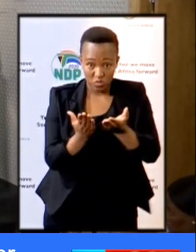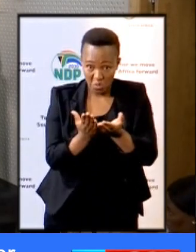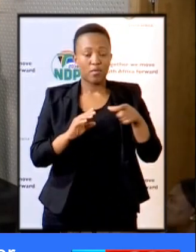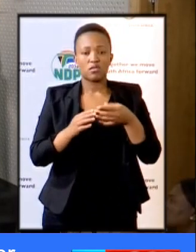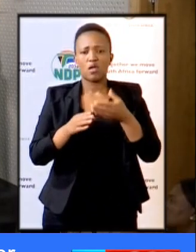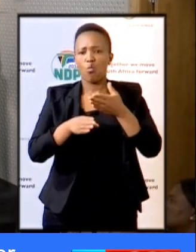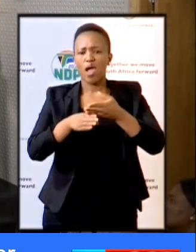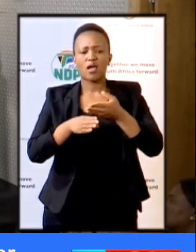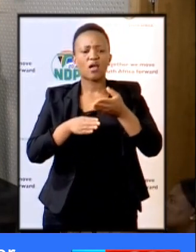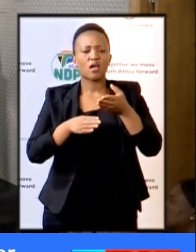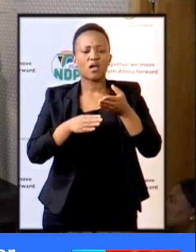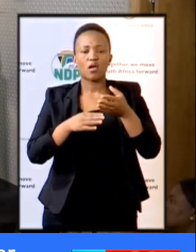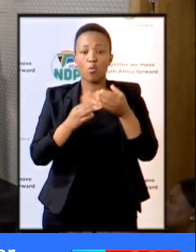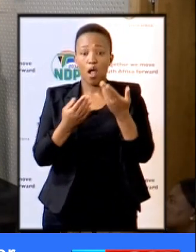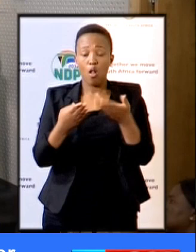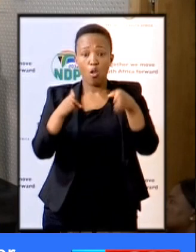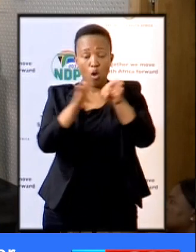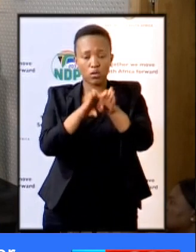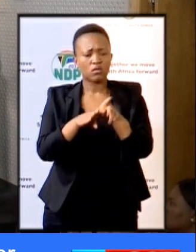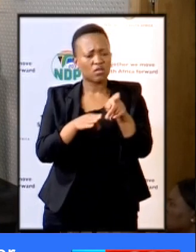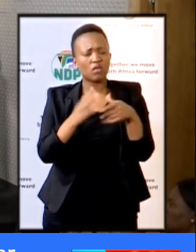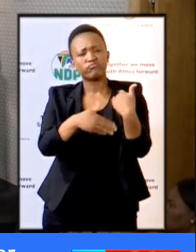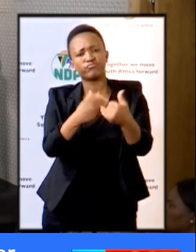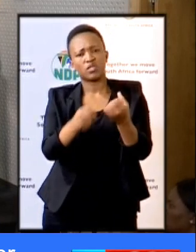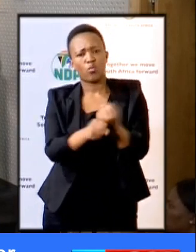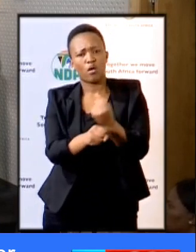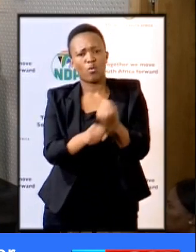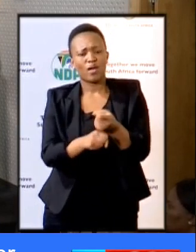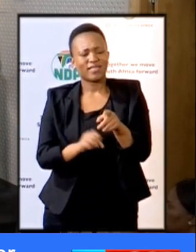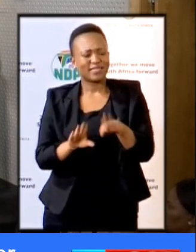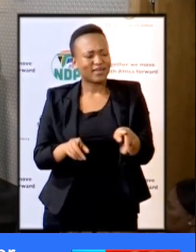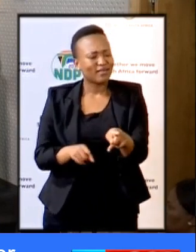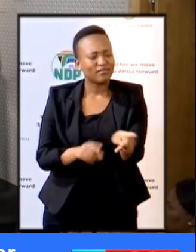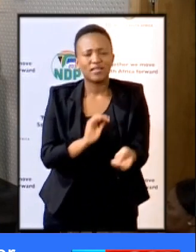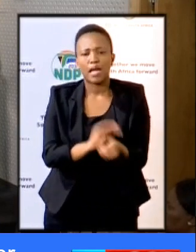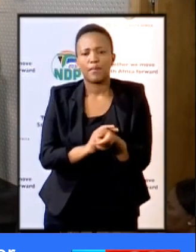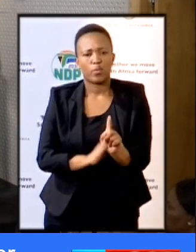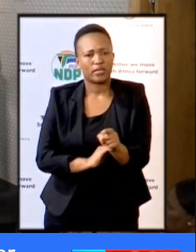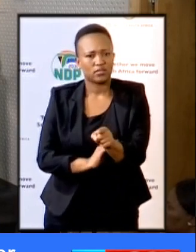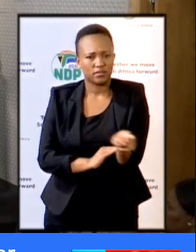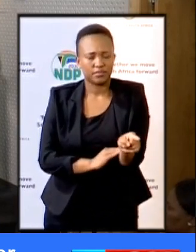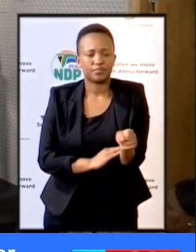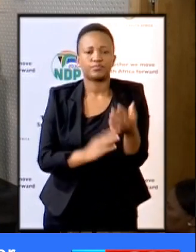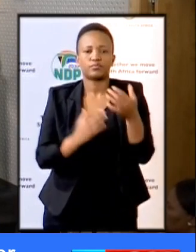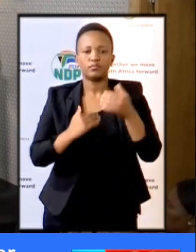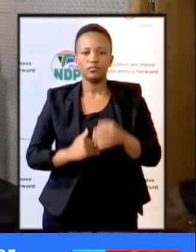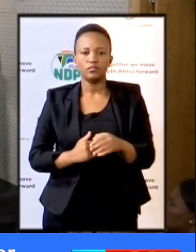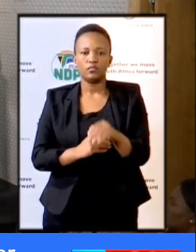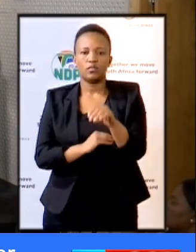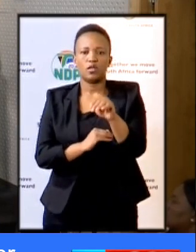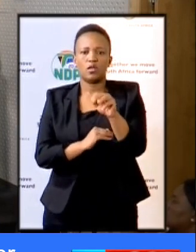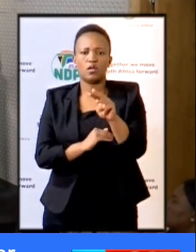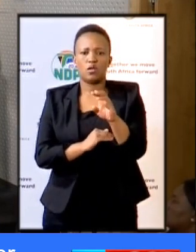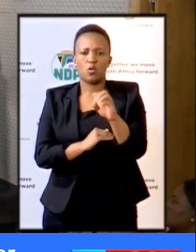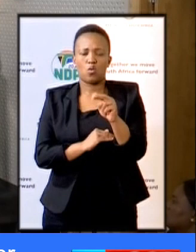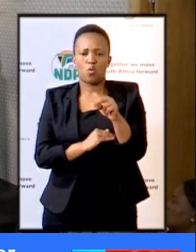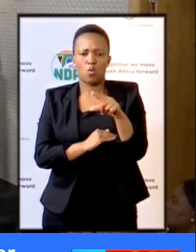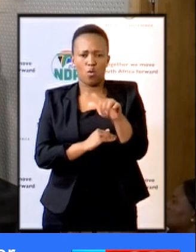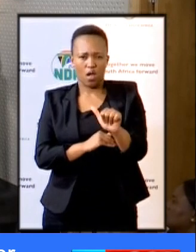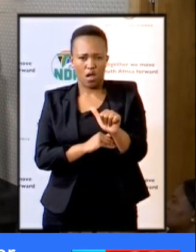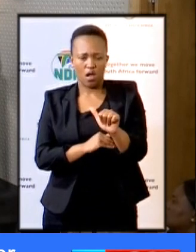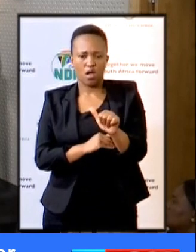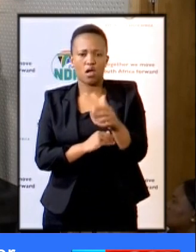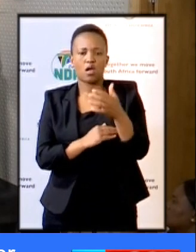from various lockdown levels. Then there's a question from Wonga from Inkonjane FM to the Minister of